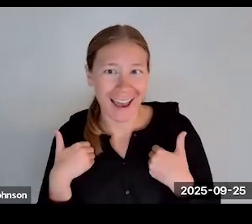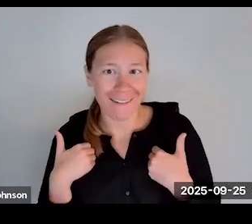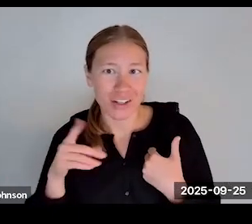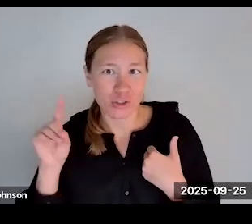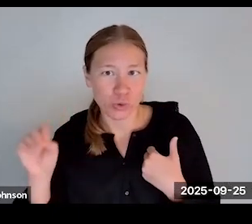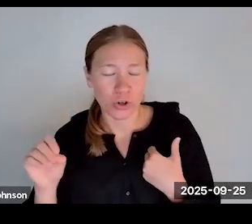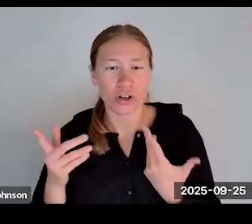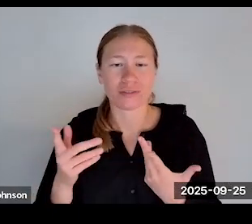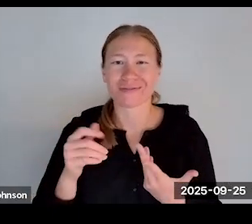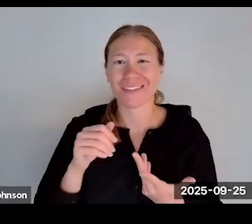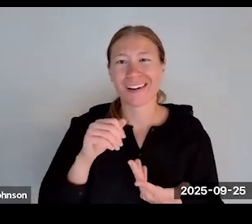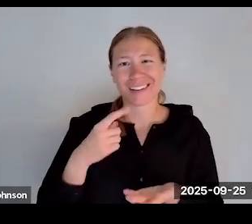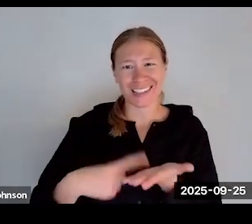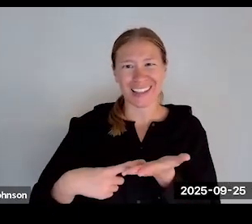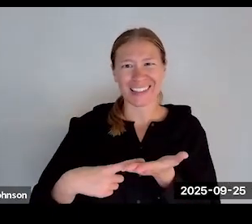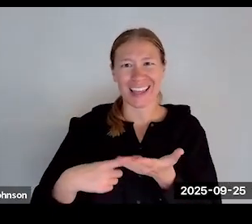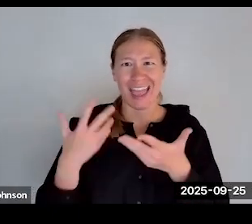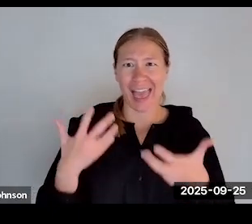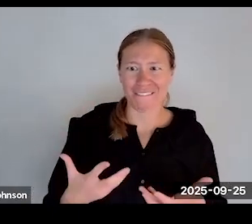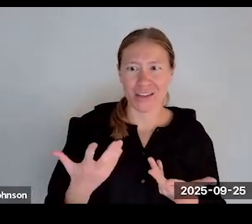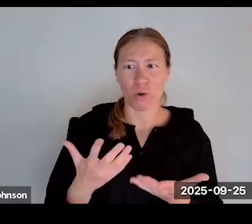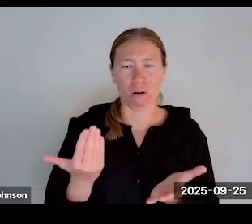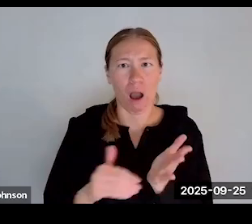or heavy use of a particular